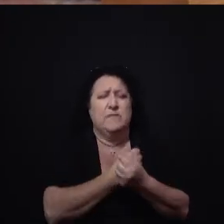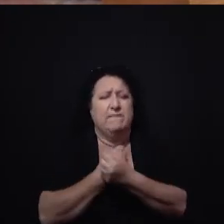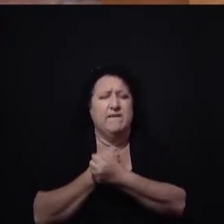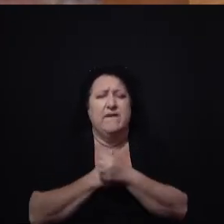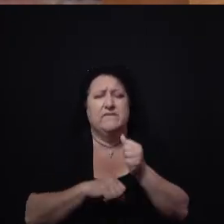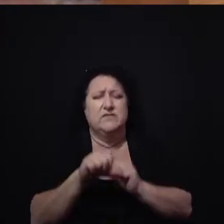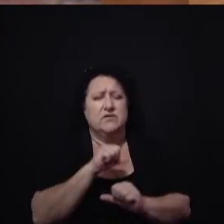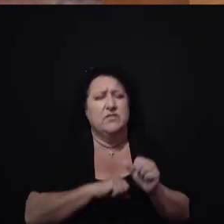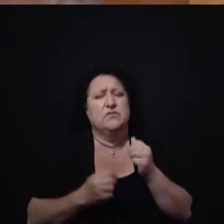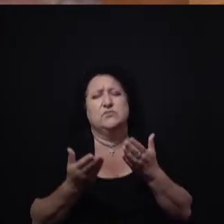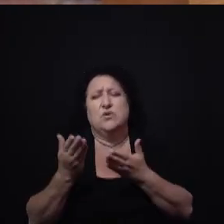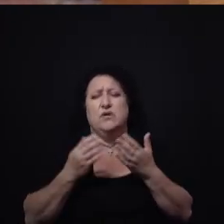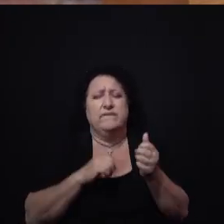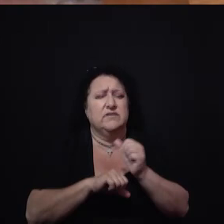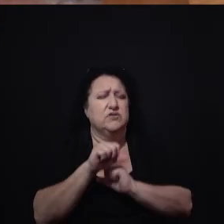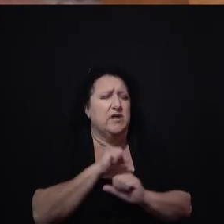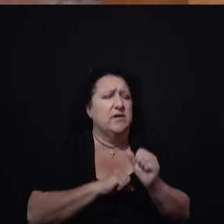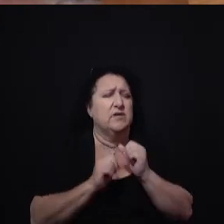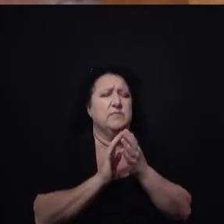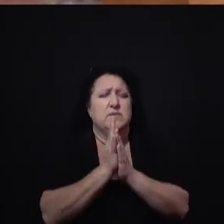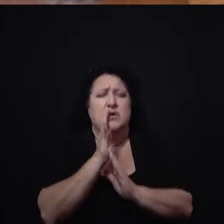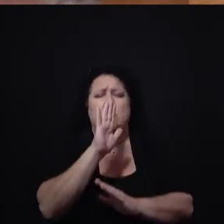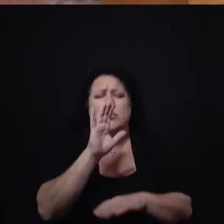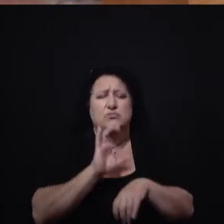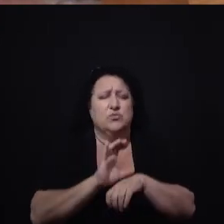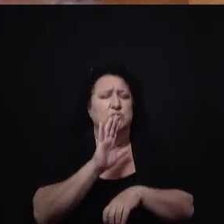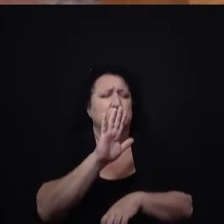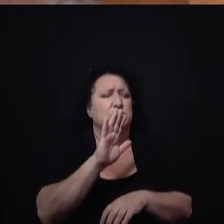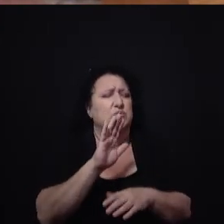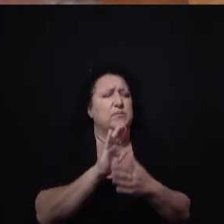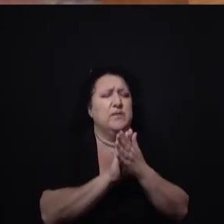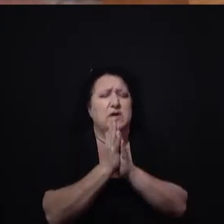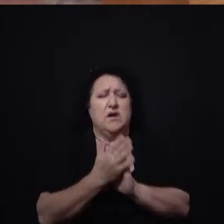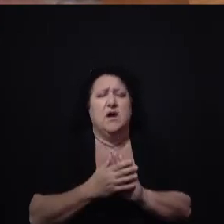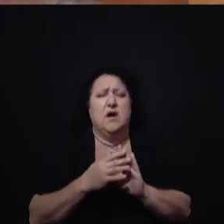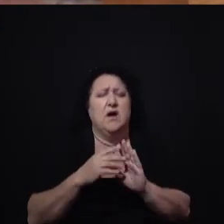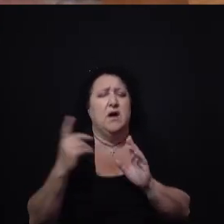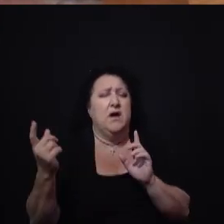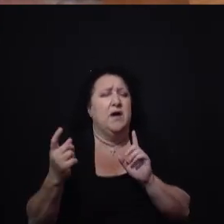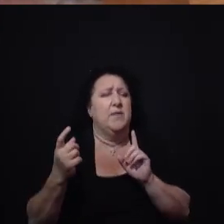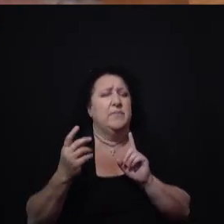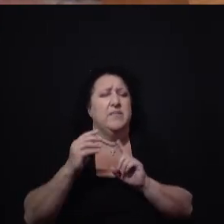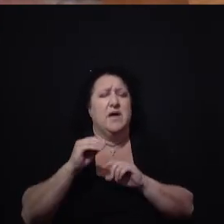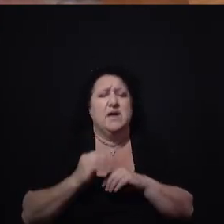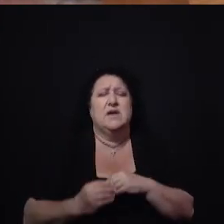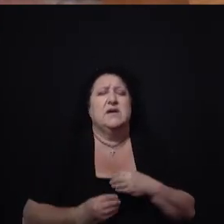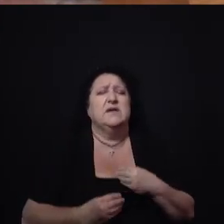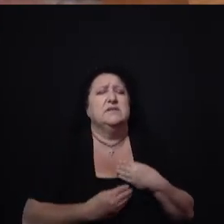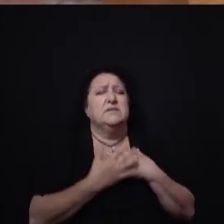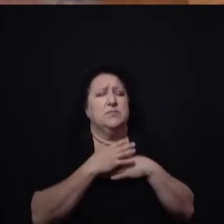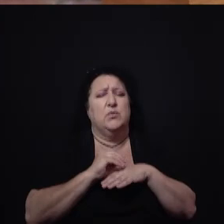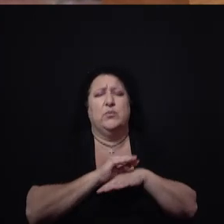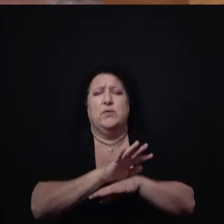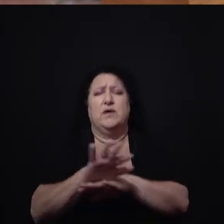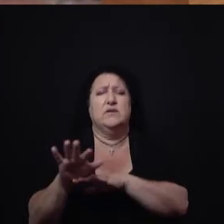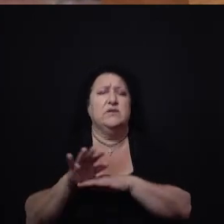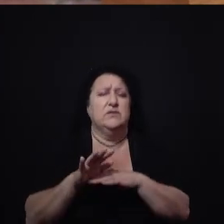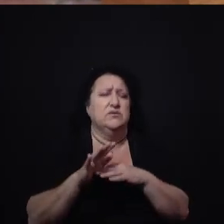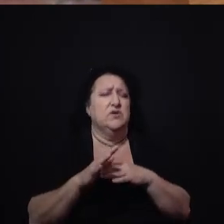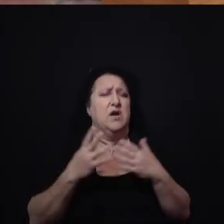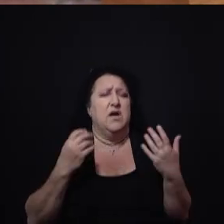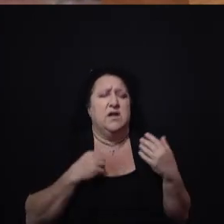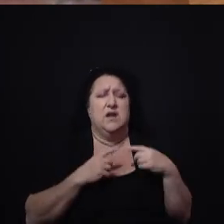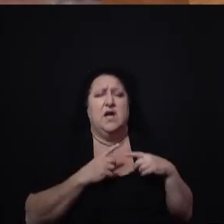church. Lord God, to be salt and light in this world for such a time as this. Let it begin with us right here, right now, as